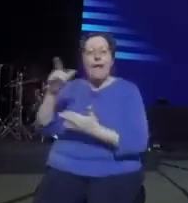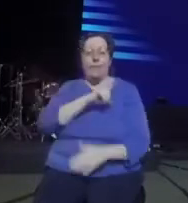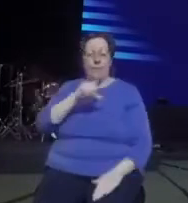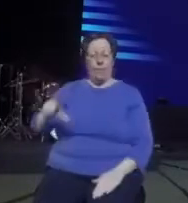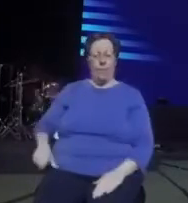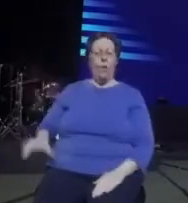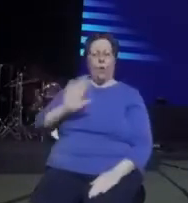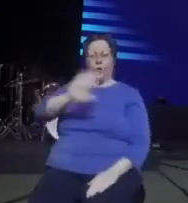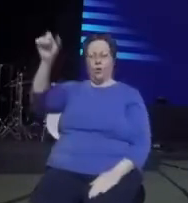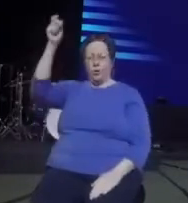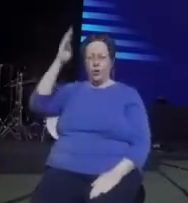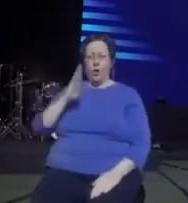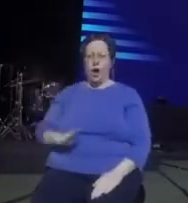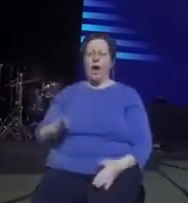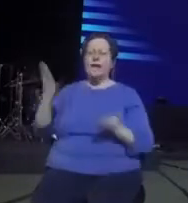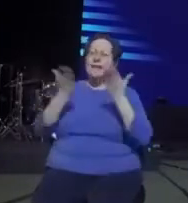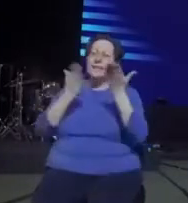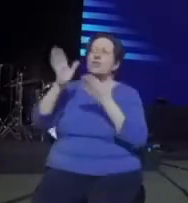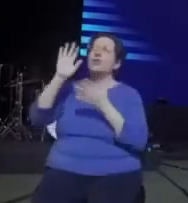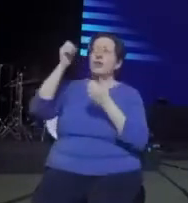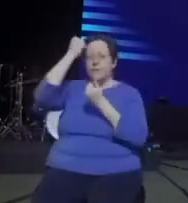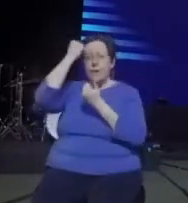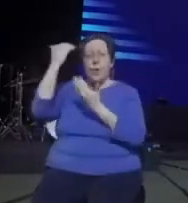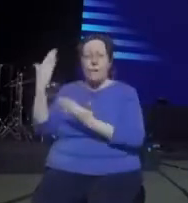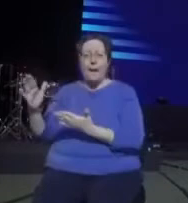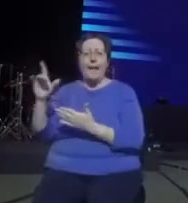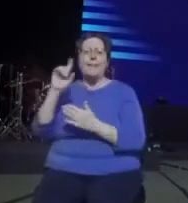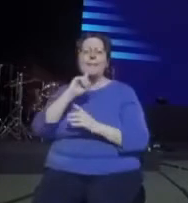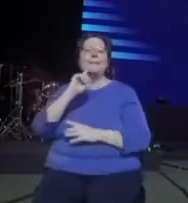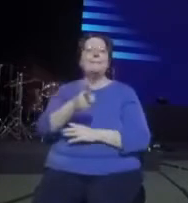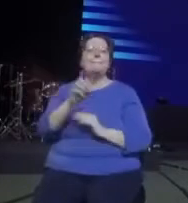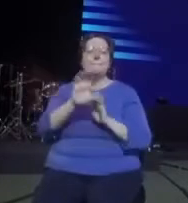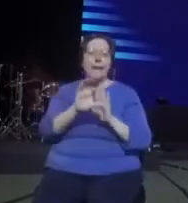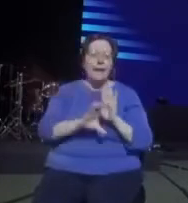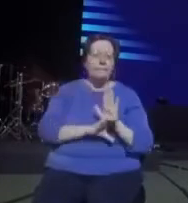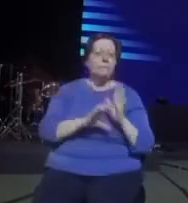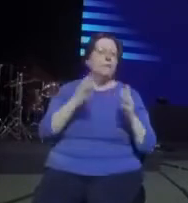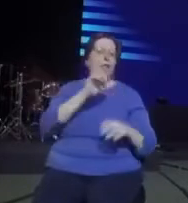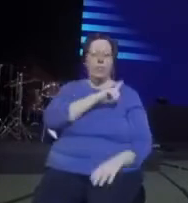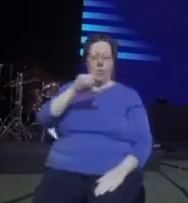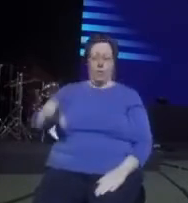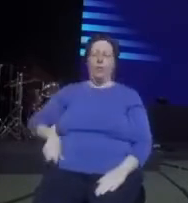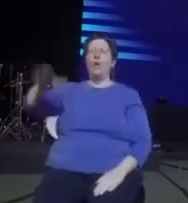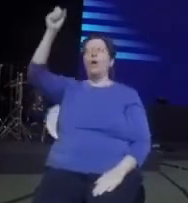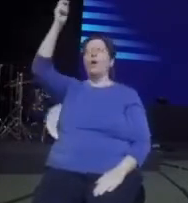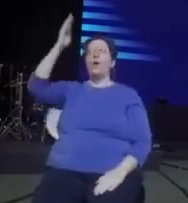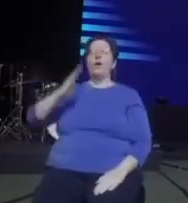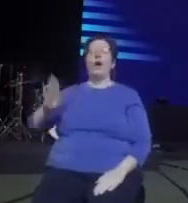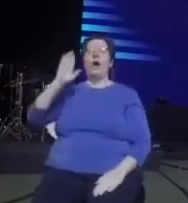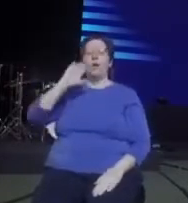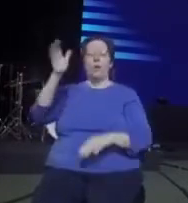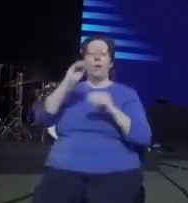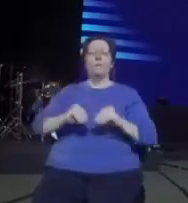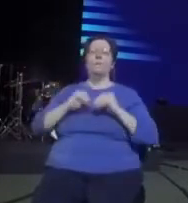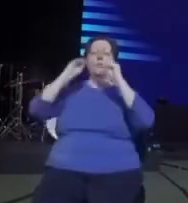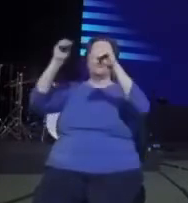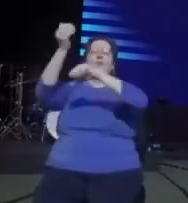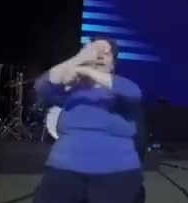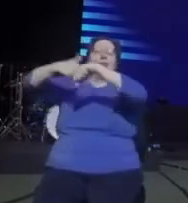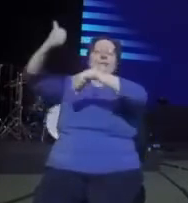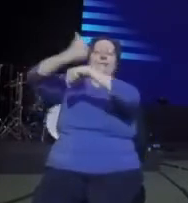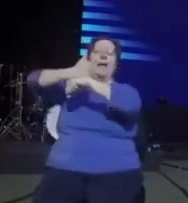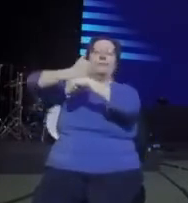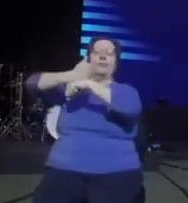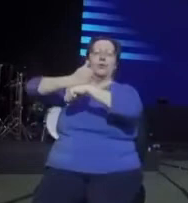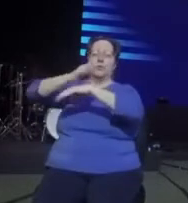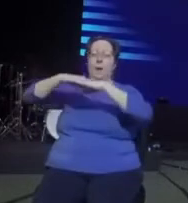God, and observe carefully his commandments, in which I command you today, the Lord God will set you on high above the nations of